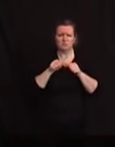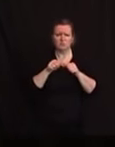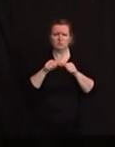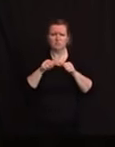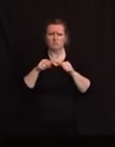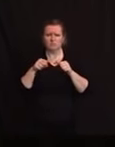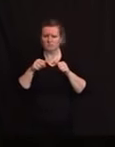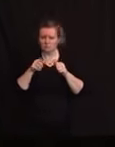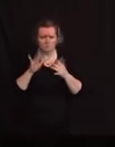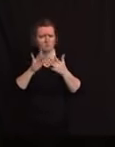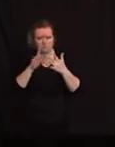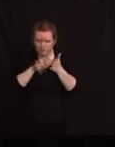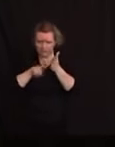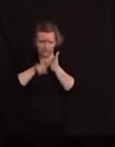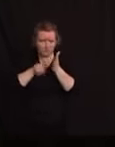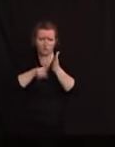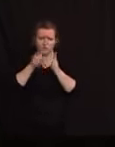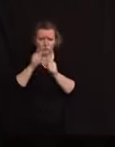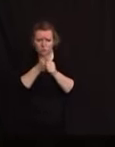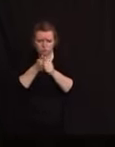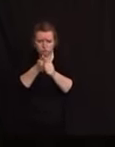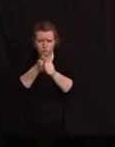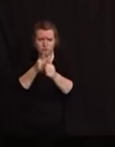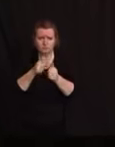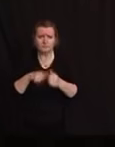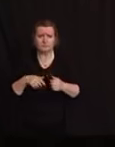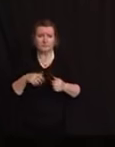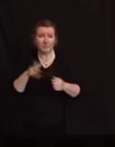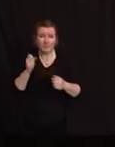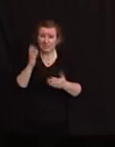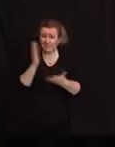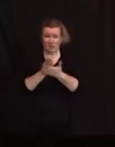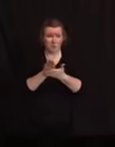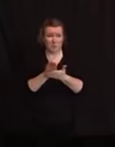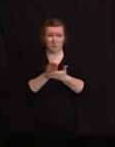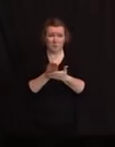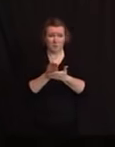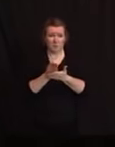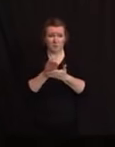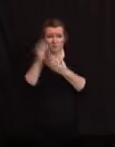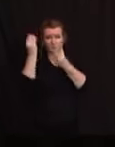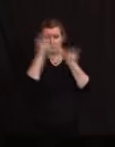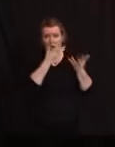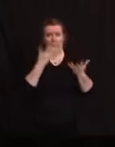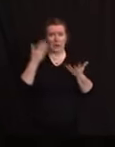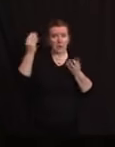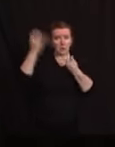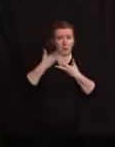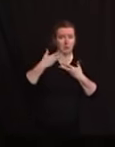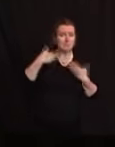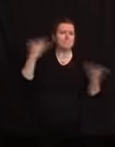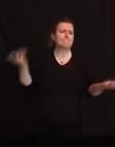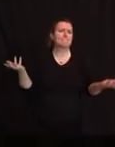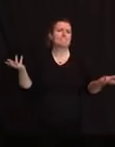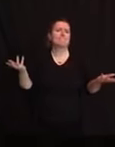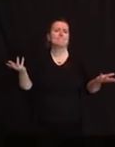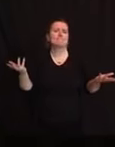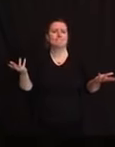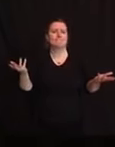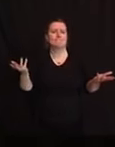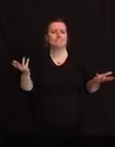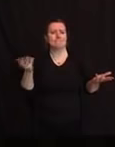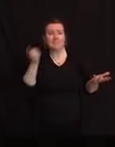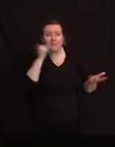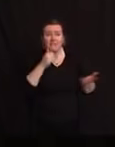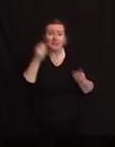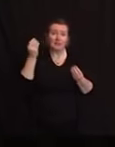seemed to make sense, but would they report if they stopped doing this? So there's no real way for them to say, daily, we can do this, we can't do this. I mean, that's